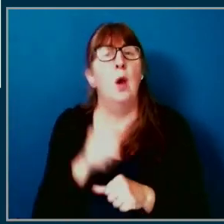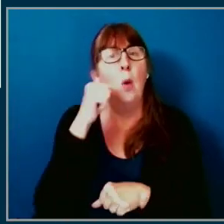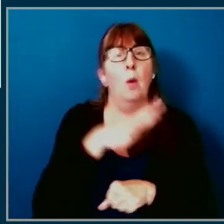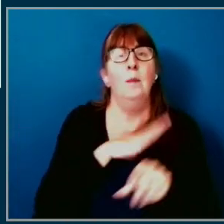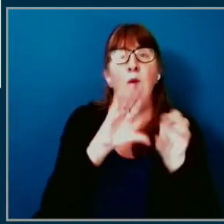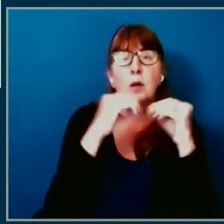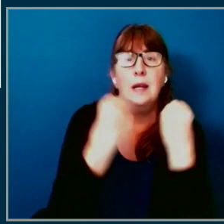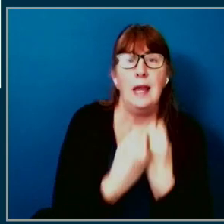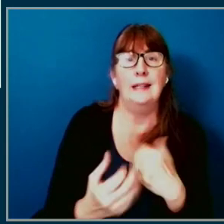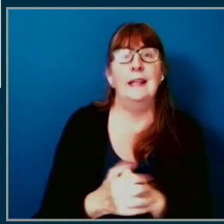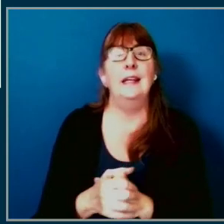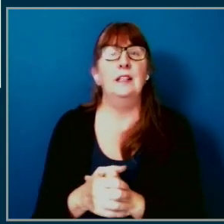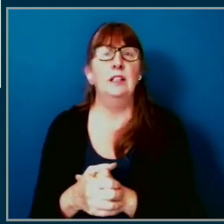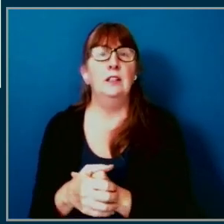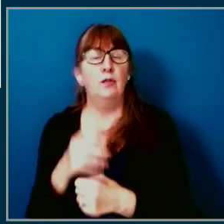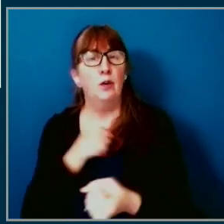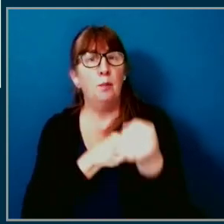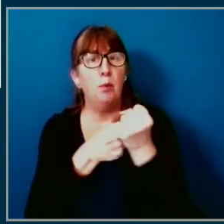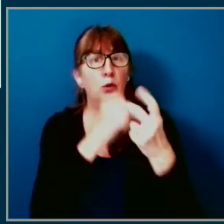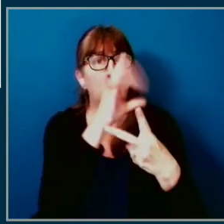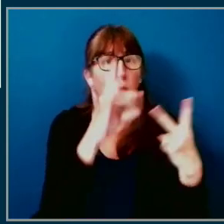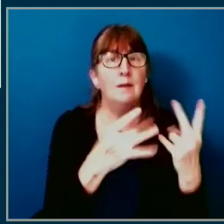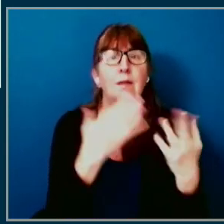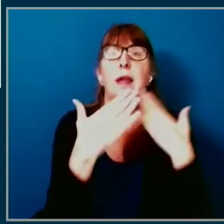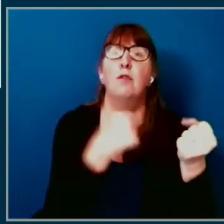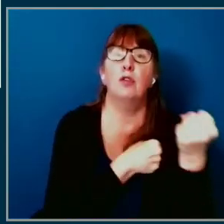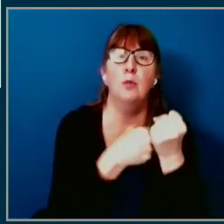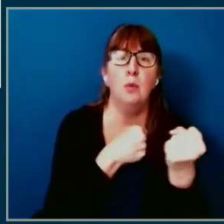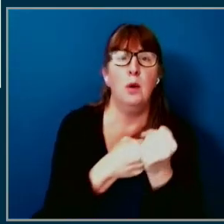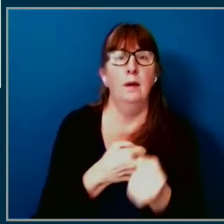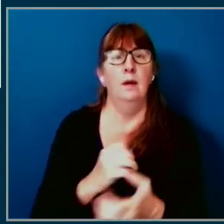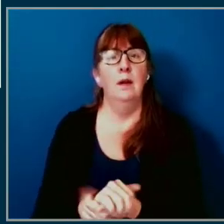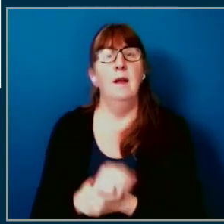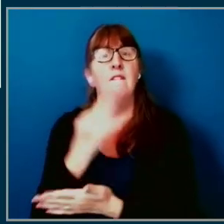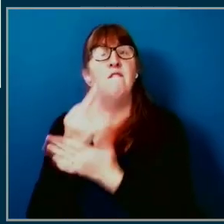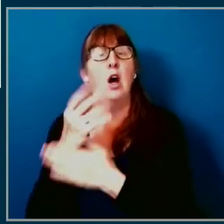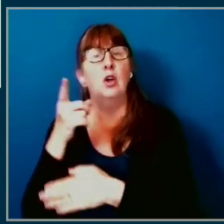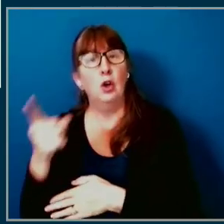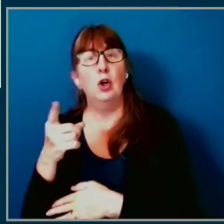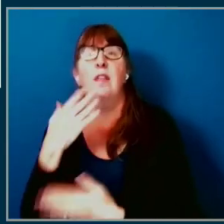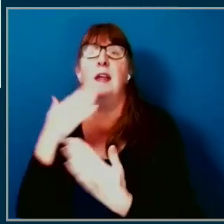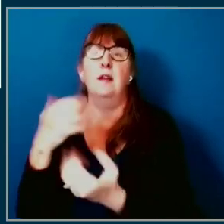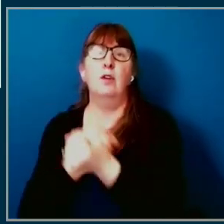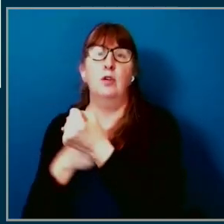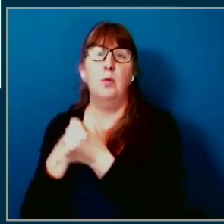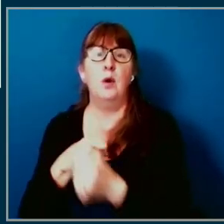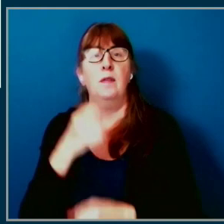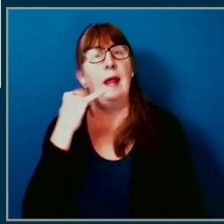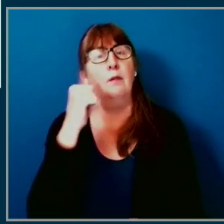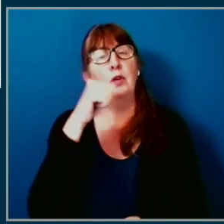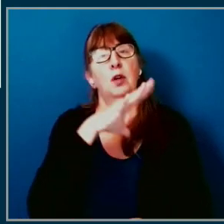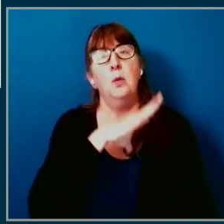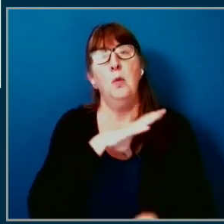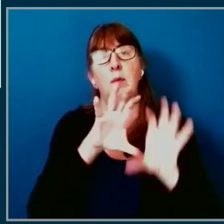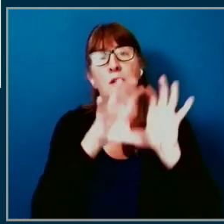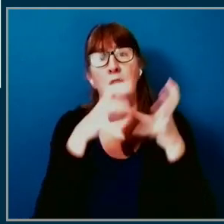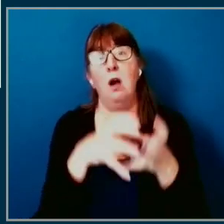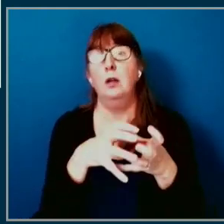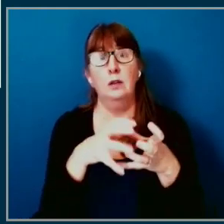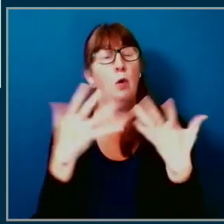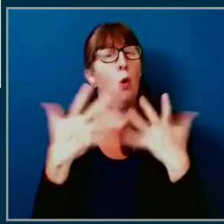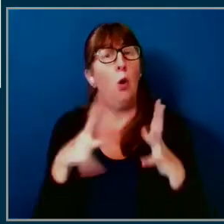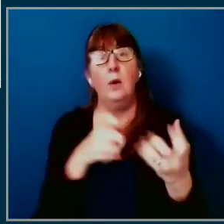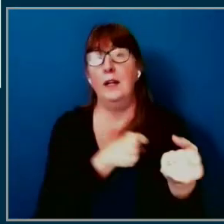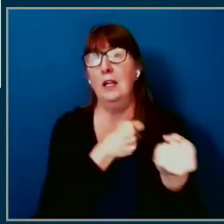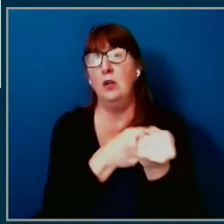Pro-Choice, thank you for your support. Fund Her, thank you for your support. The California Legislative Women's Caucus made an early endorsement. Why? Because they believe